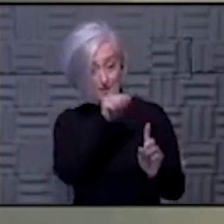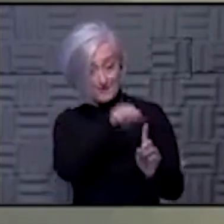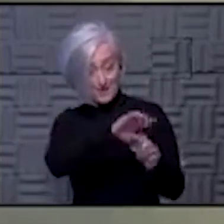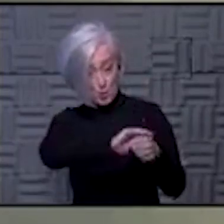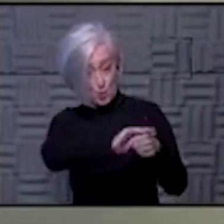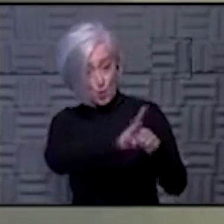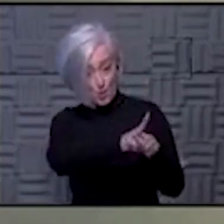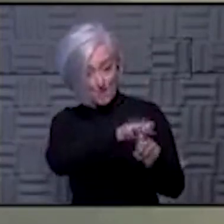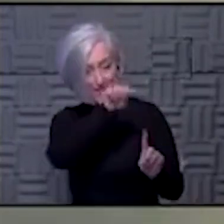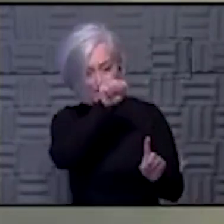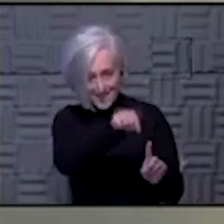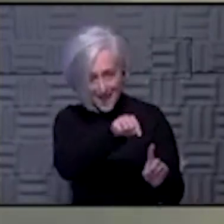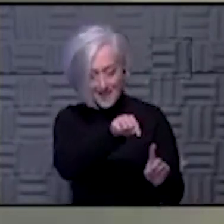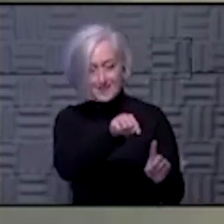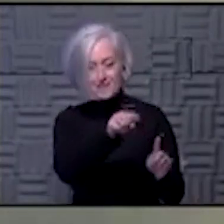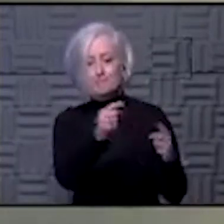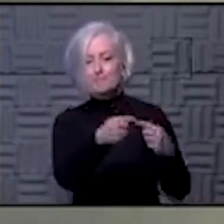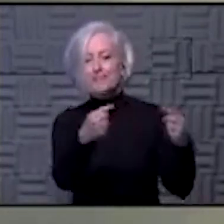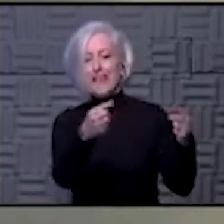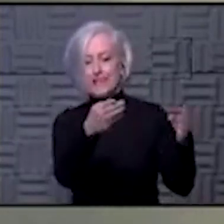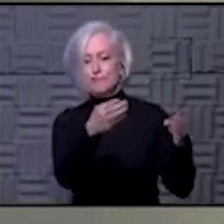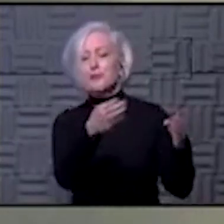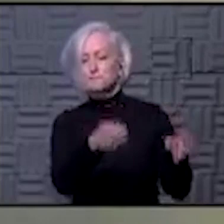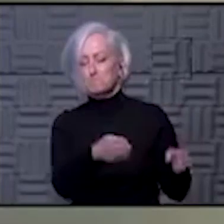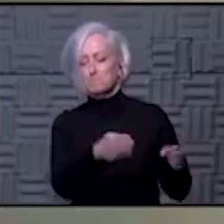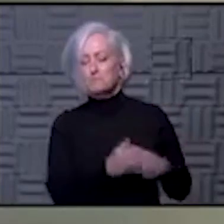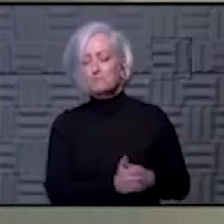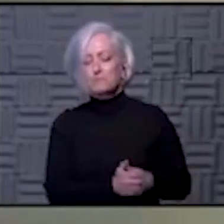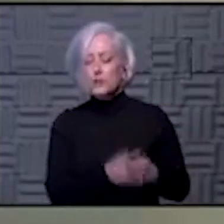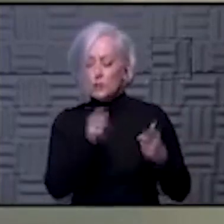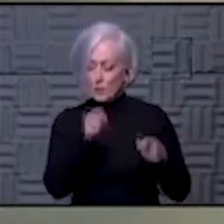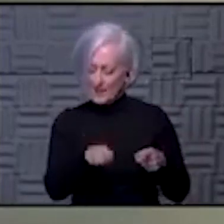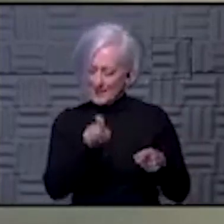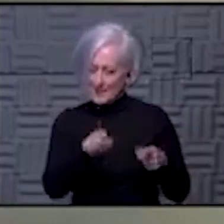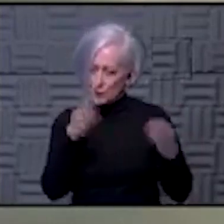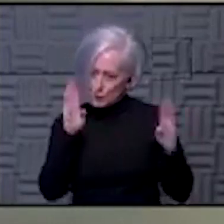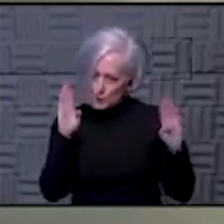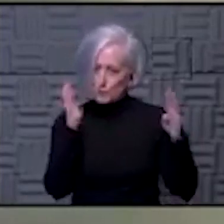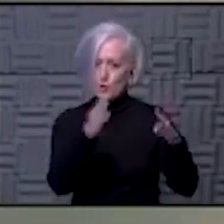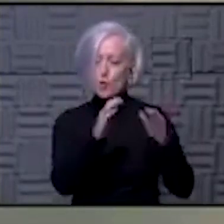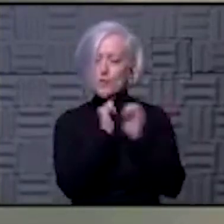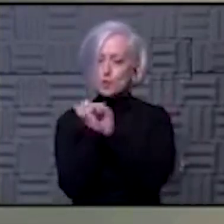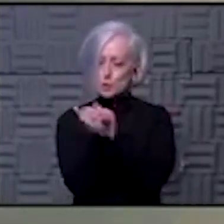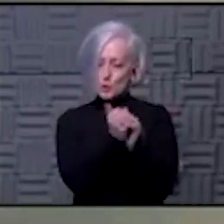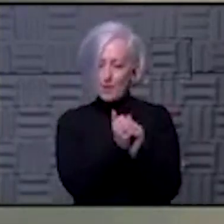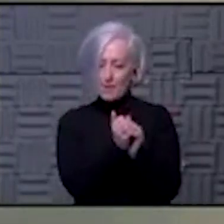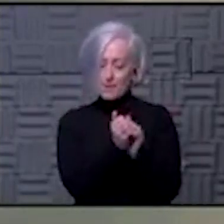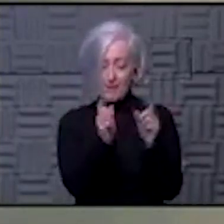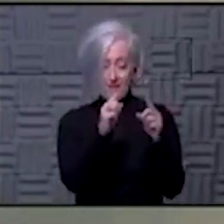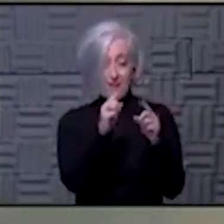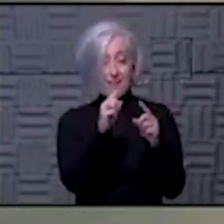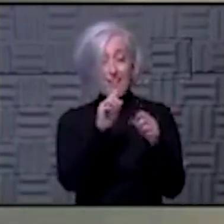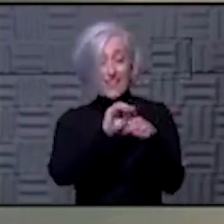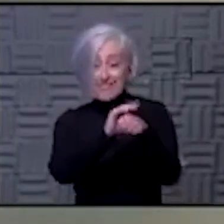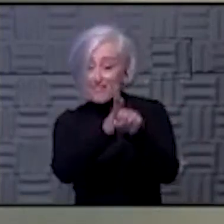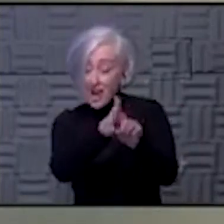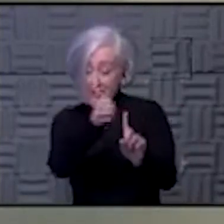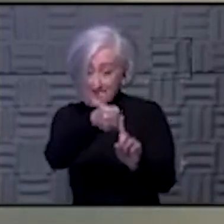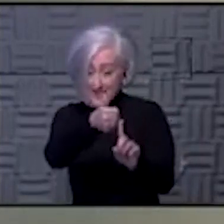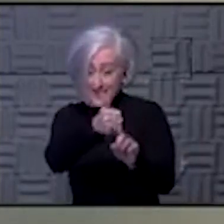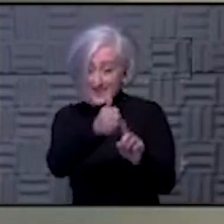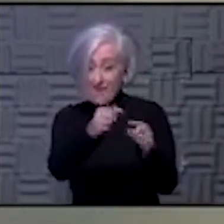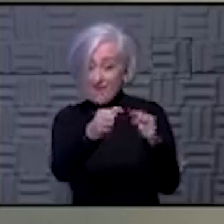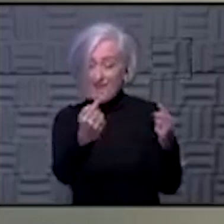the enemy, and we have to continue to focus together. The virus is the enemy. Our